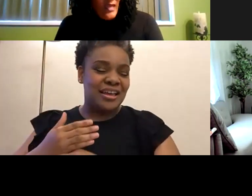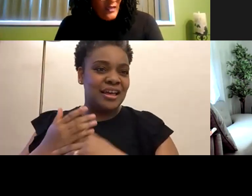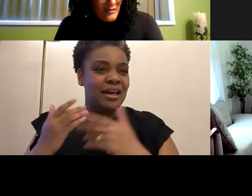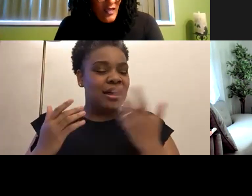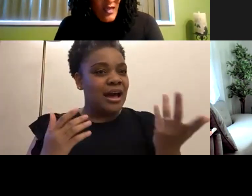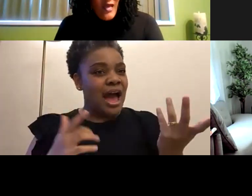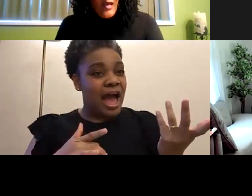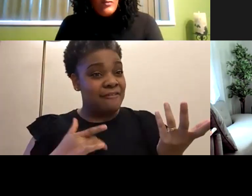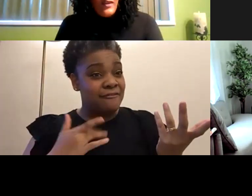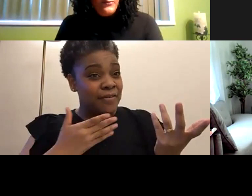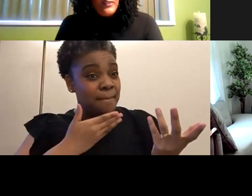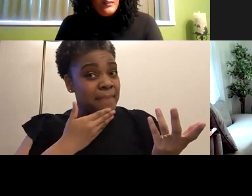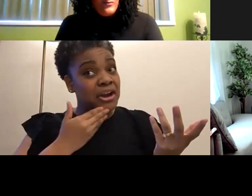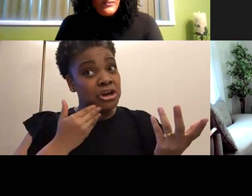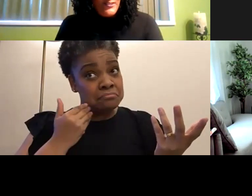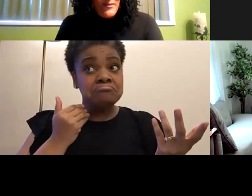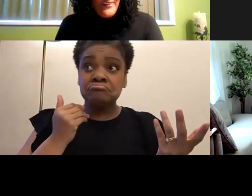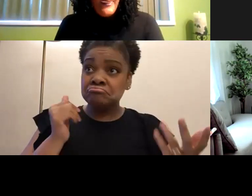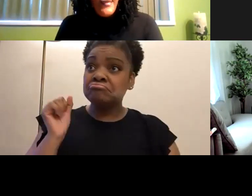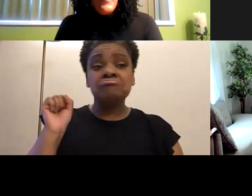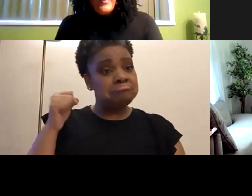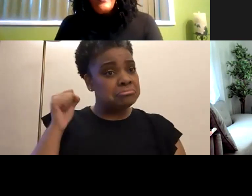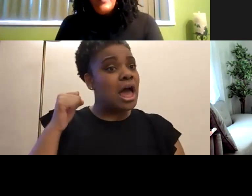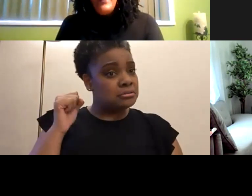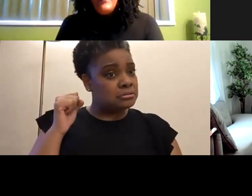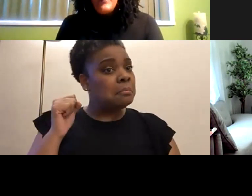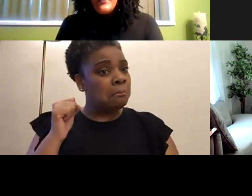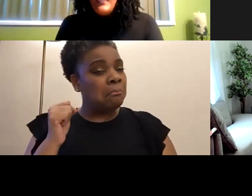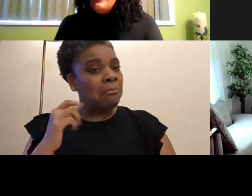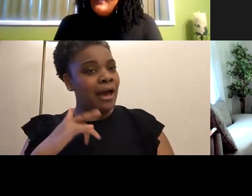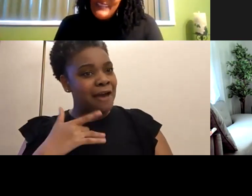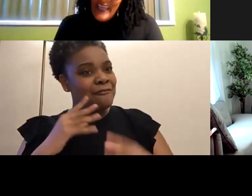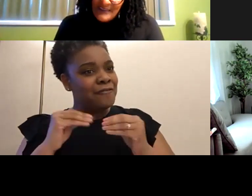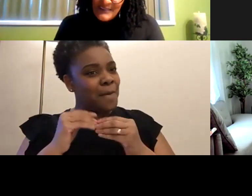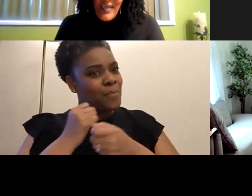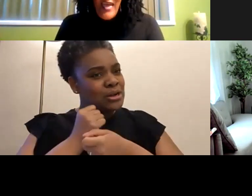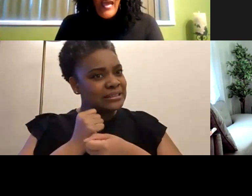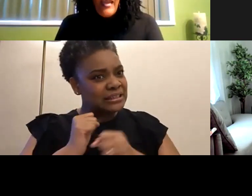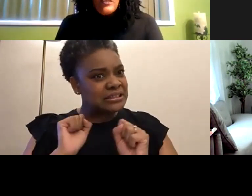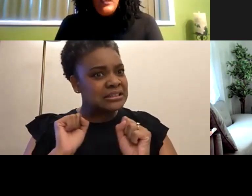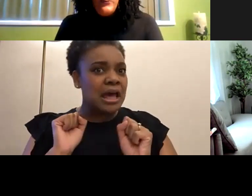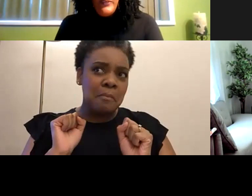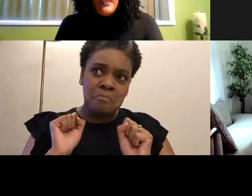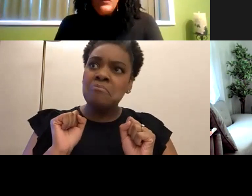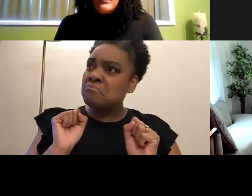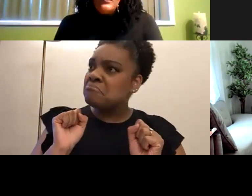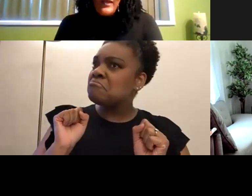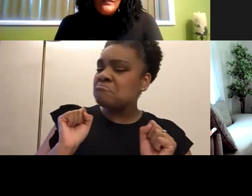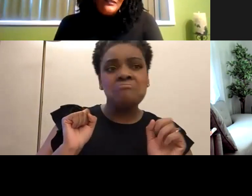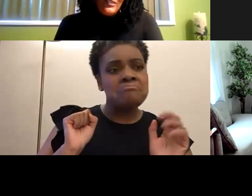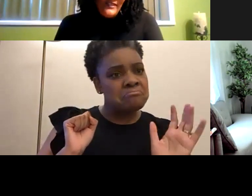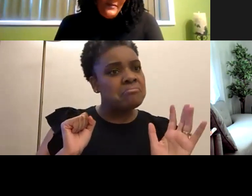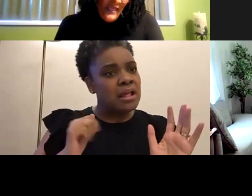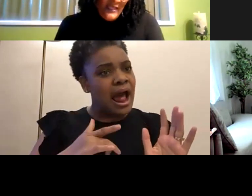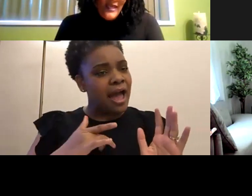say yes. Do I feel a little more secure? I can't believe I'm saying that, but yes, I actually feel that it was the